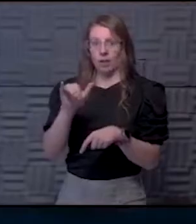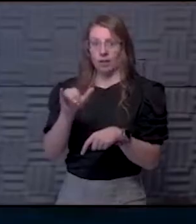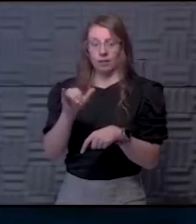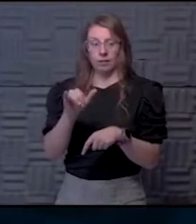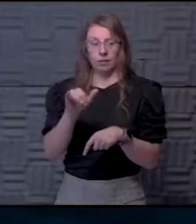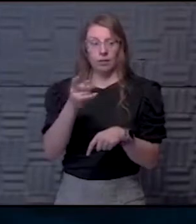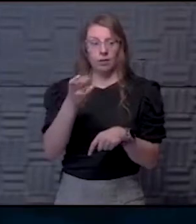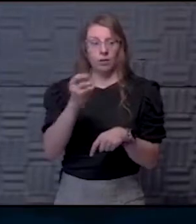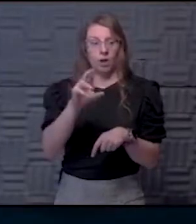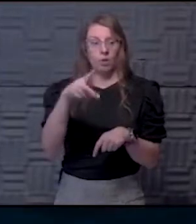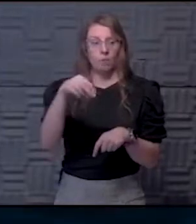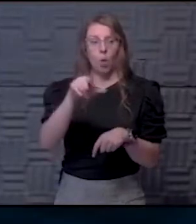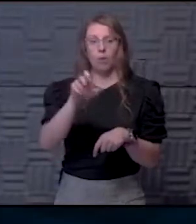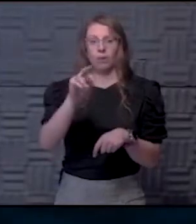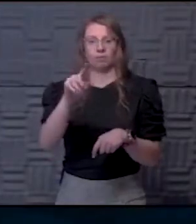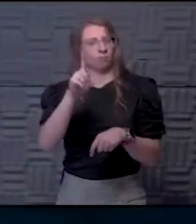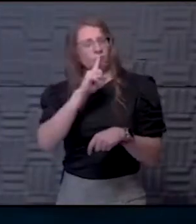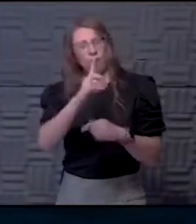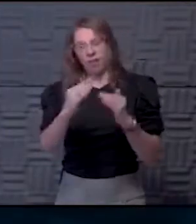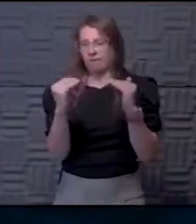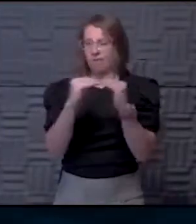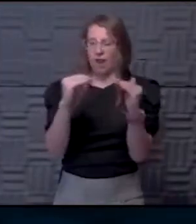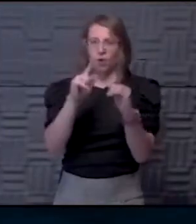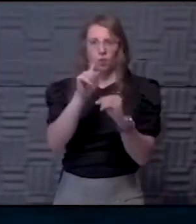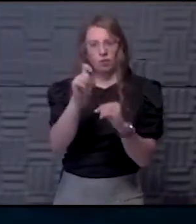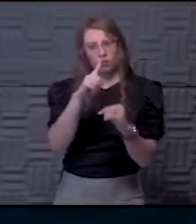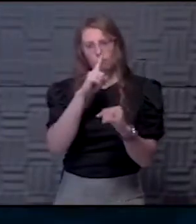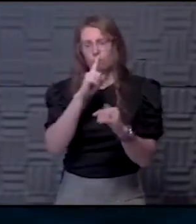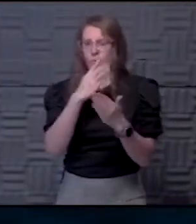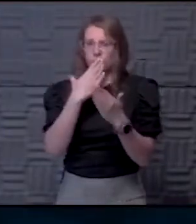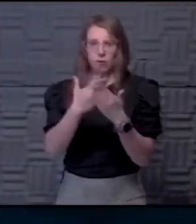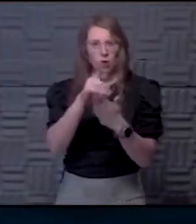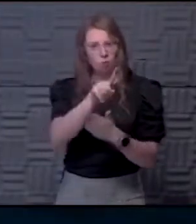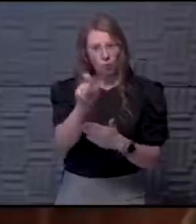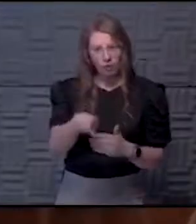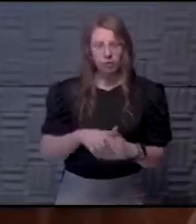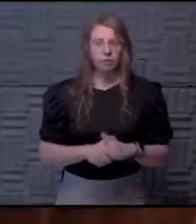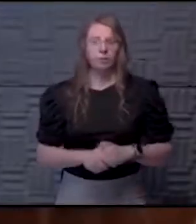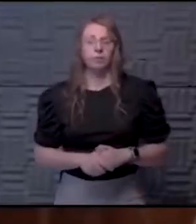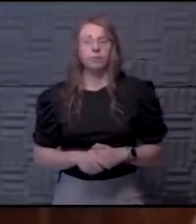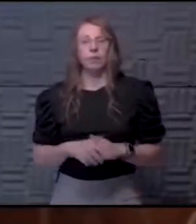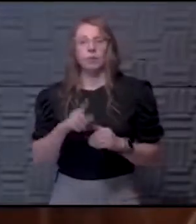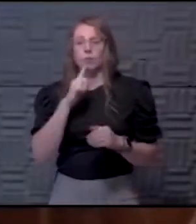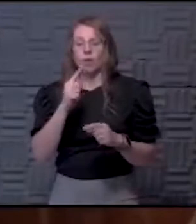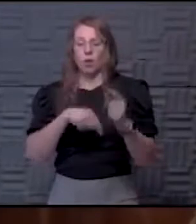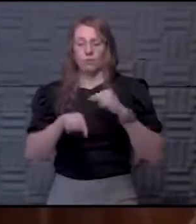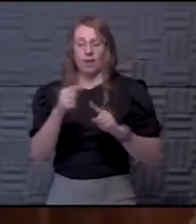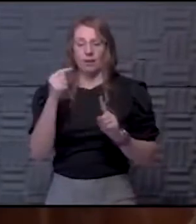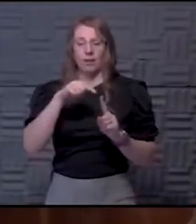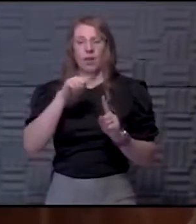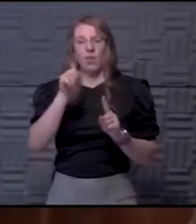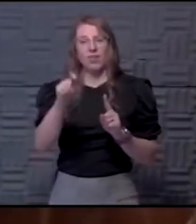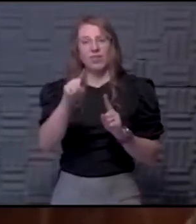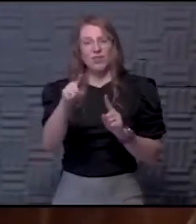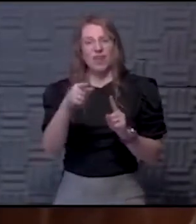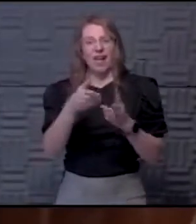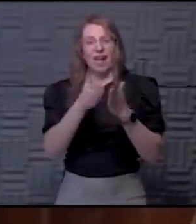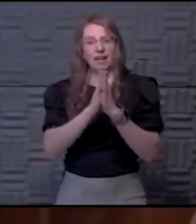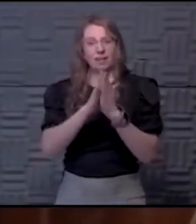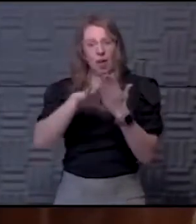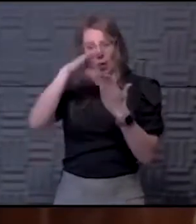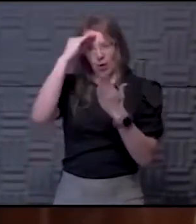This is a very fair question and a very good question. Mm-hmm. And this goes back to the question you asked me about what have we